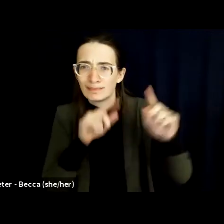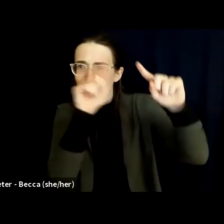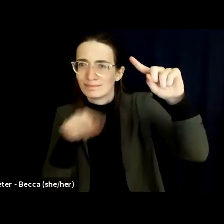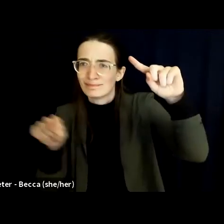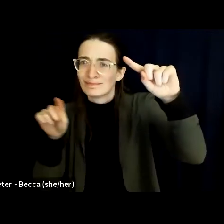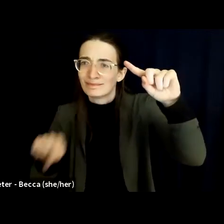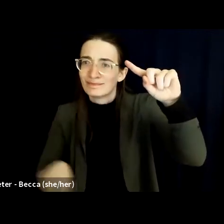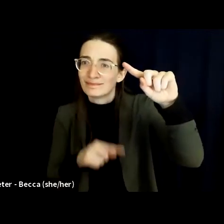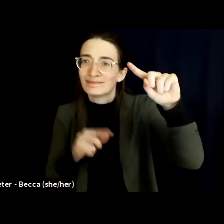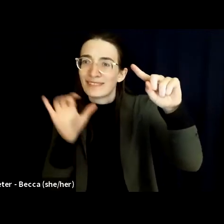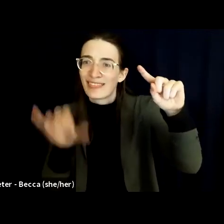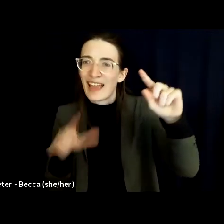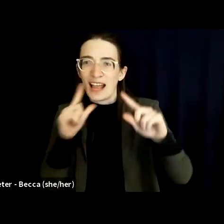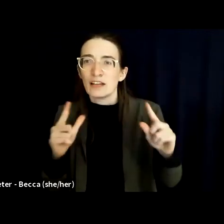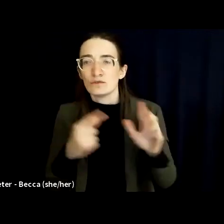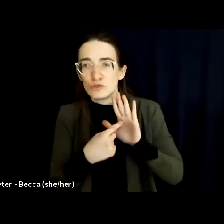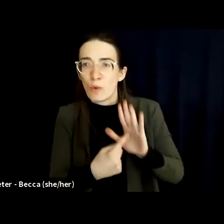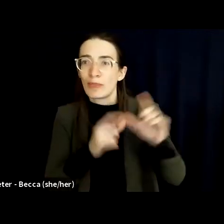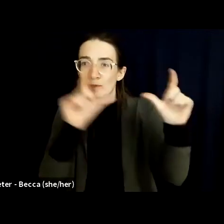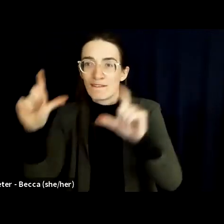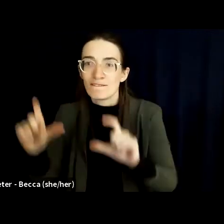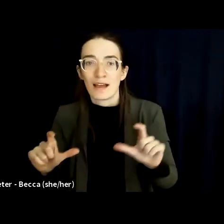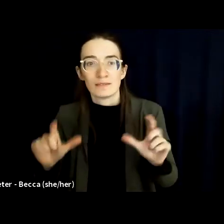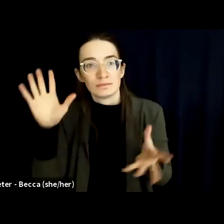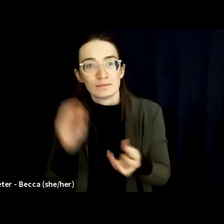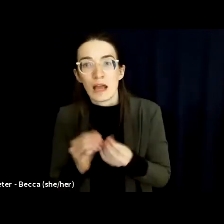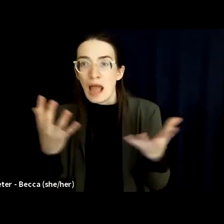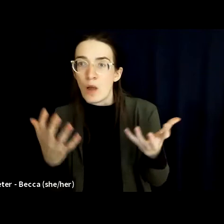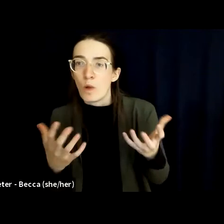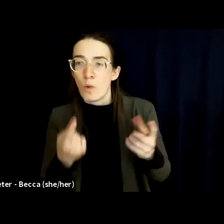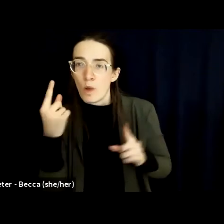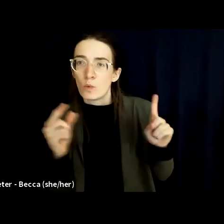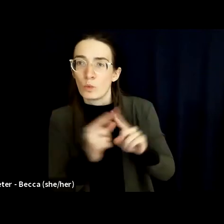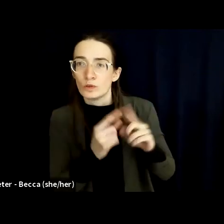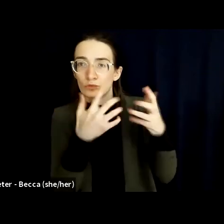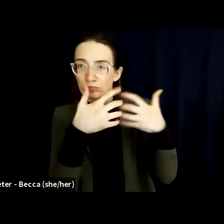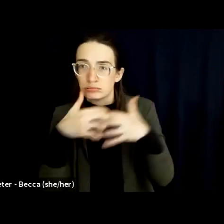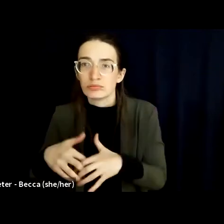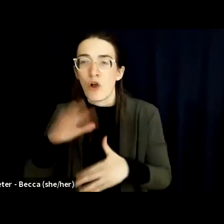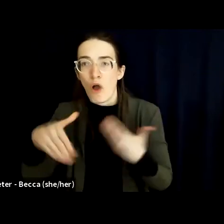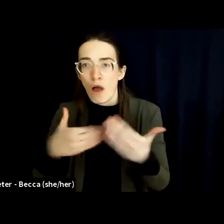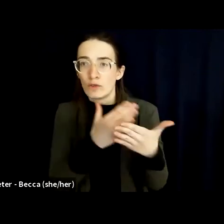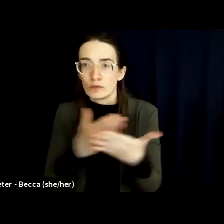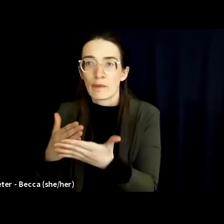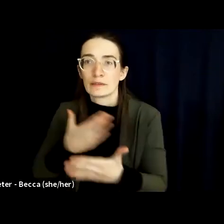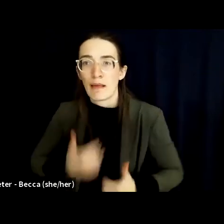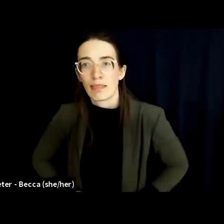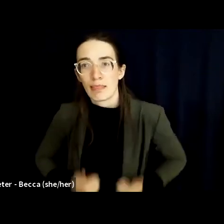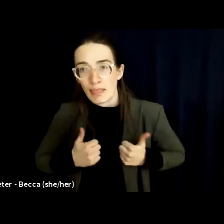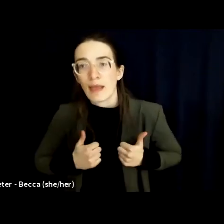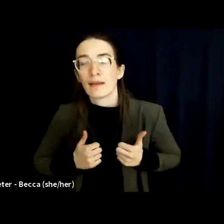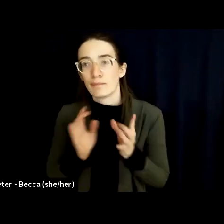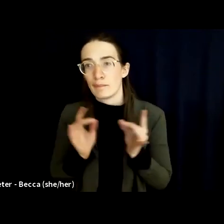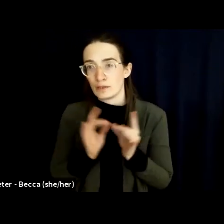kind of encompassing the word that I want all of those different dimensions to also mention or